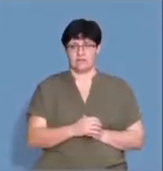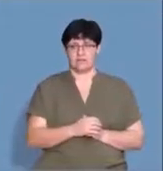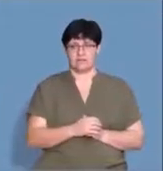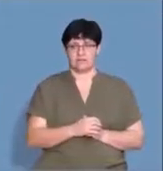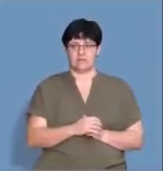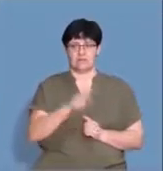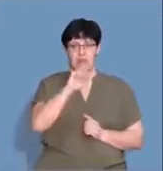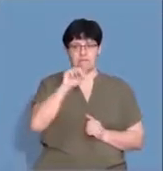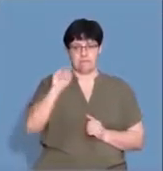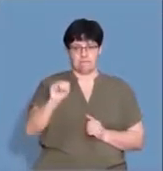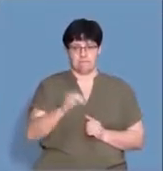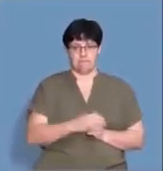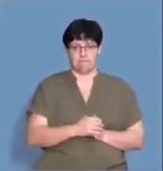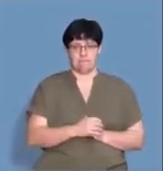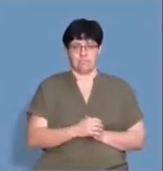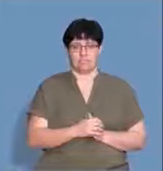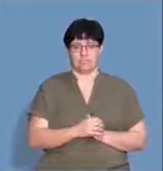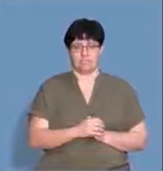62.5 millimeters.